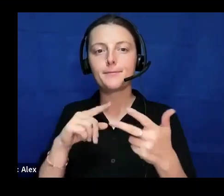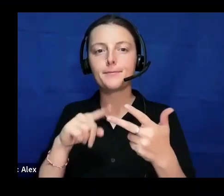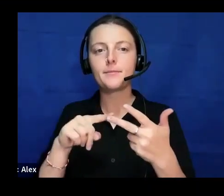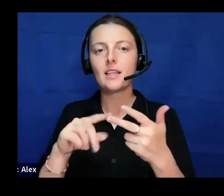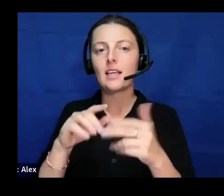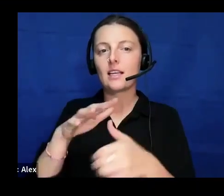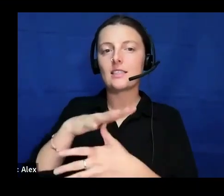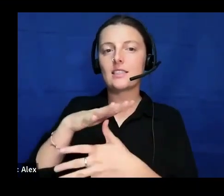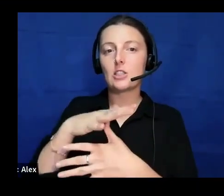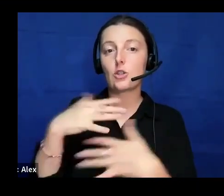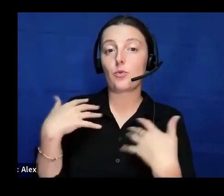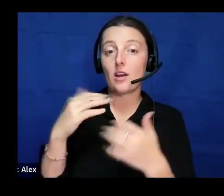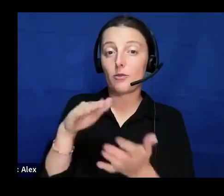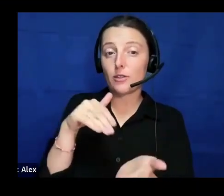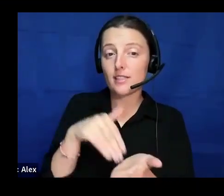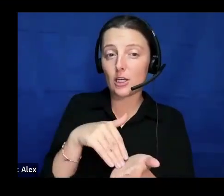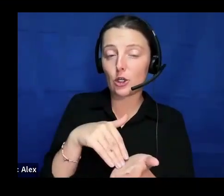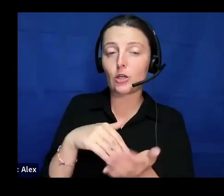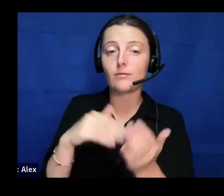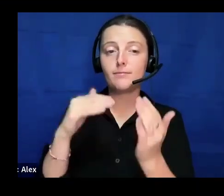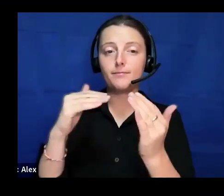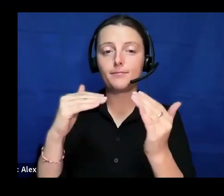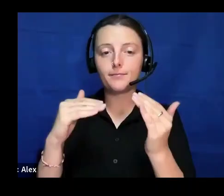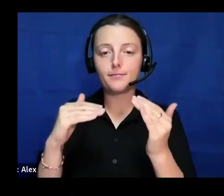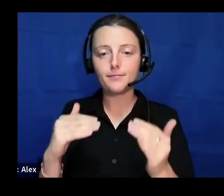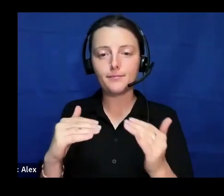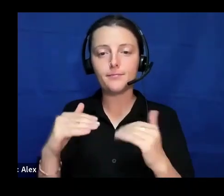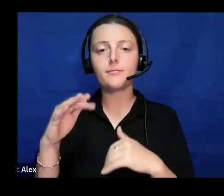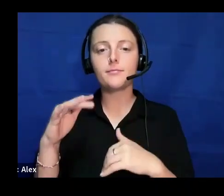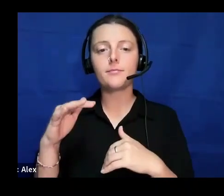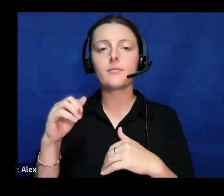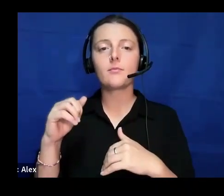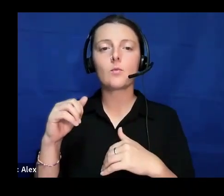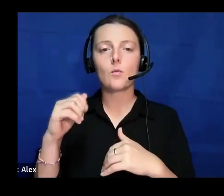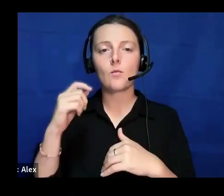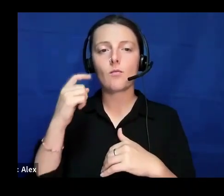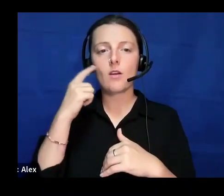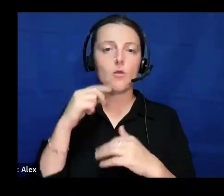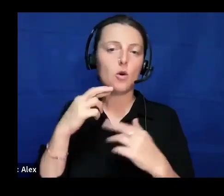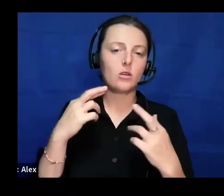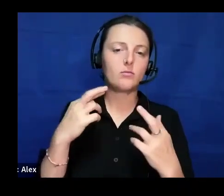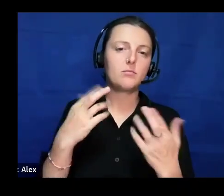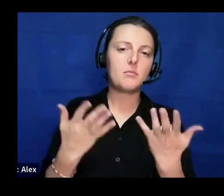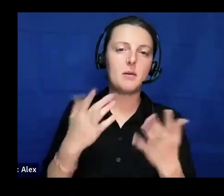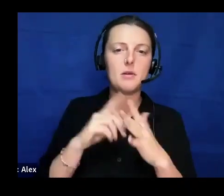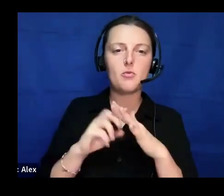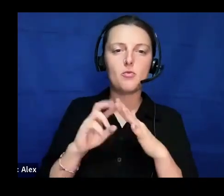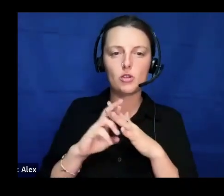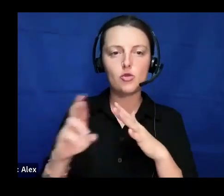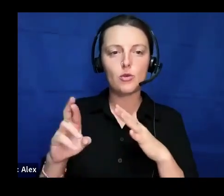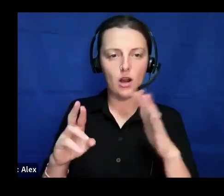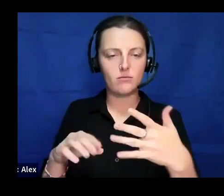the retreat for individuals looking for chemical dependency support recovery.